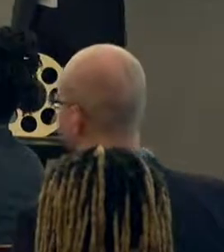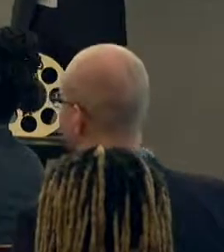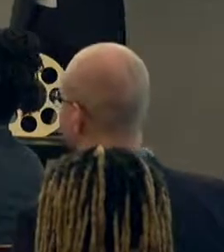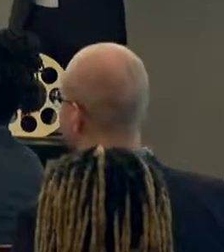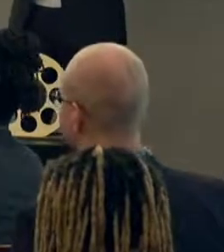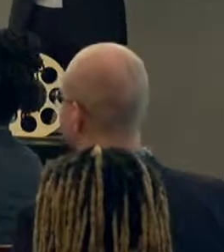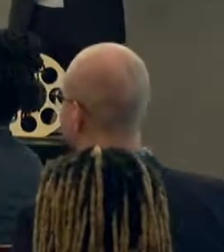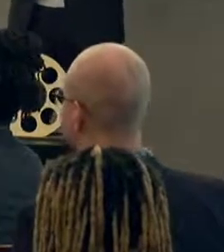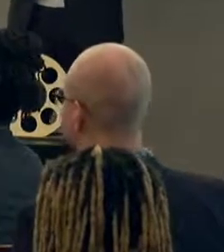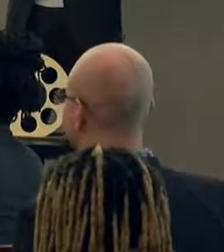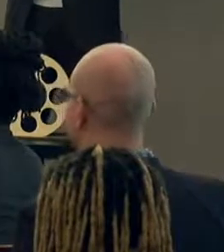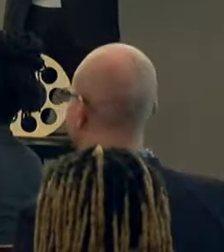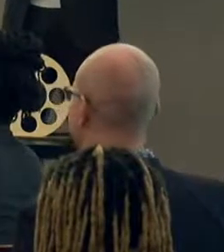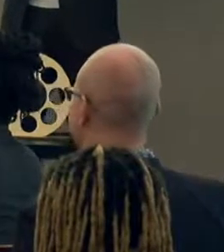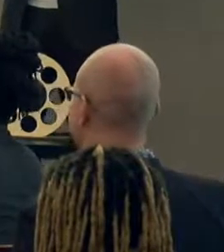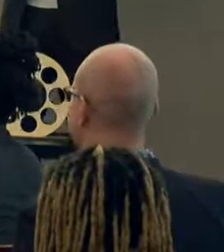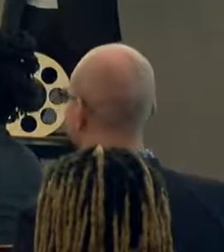Sy.